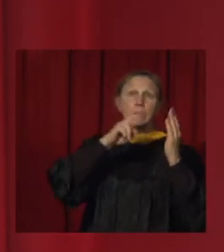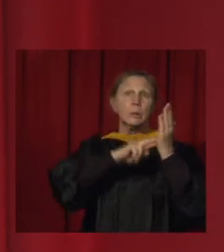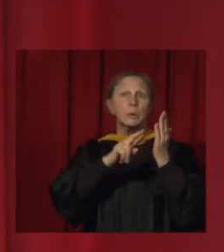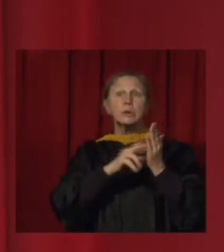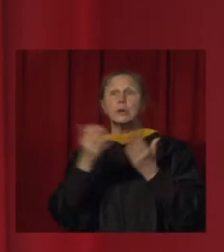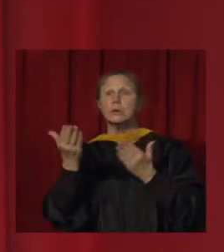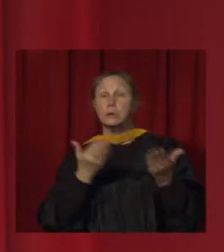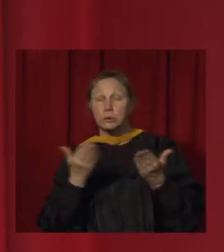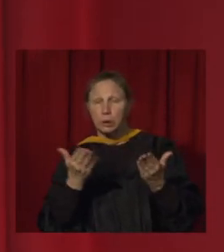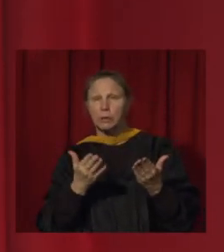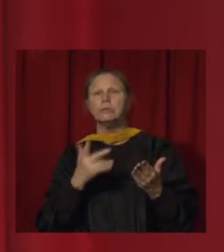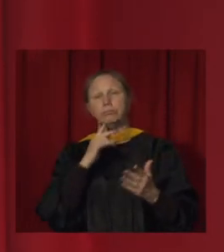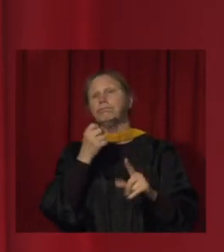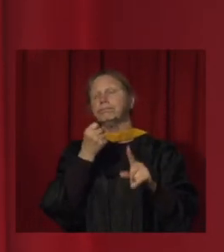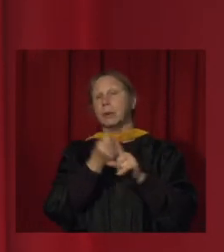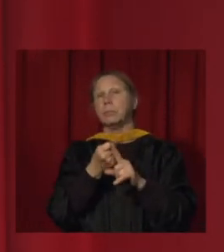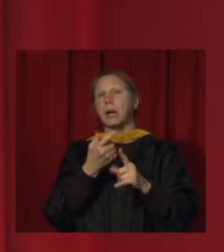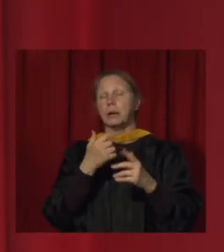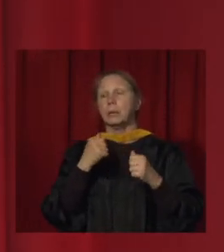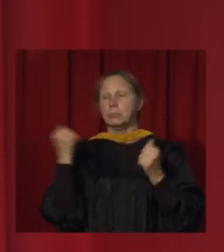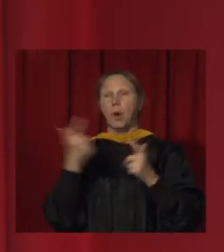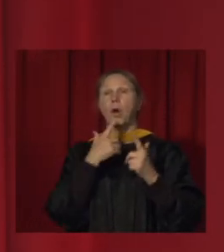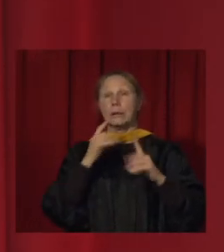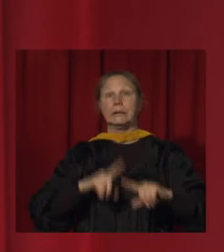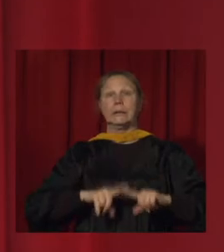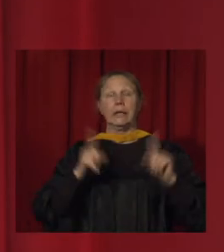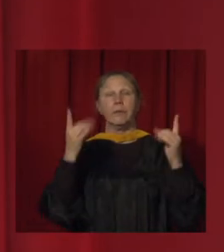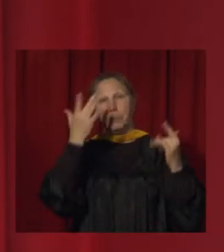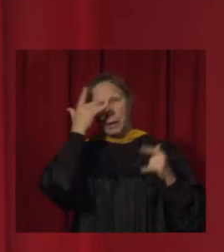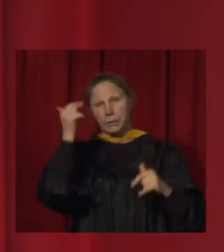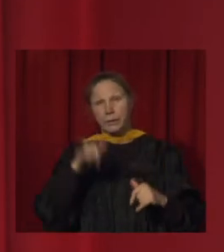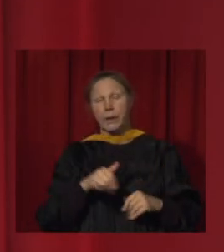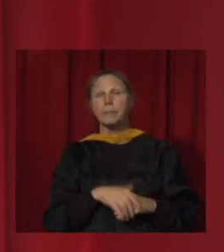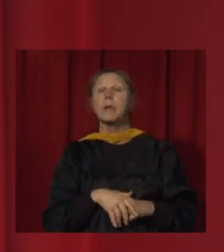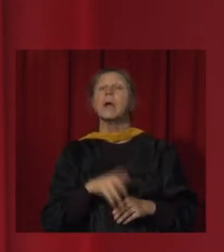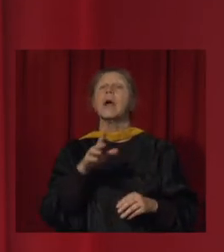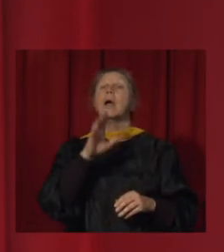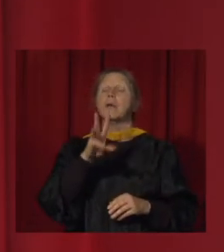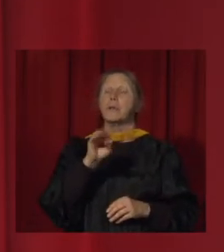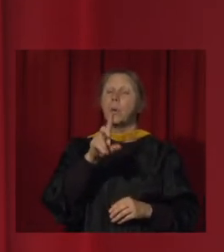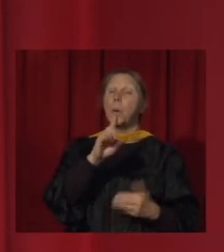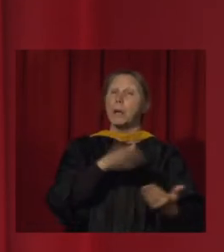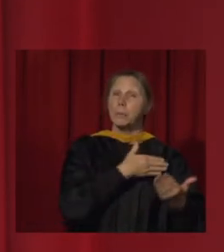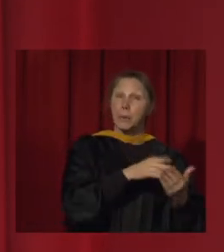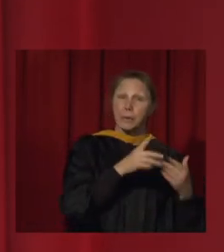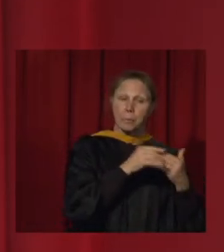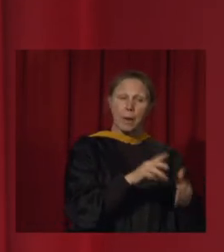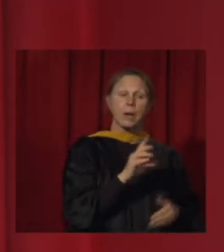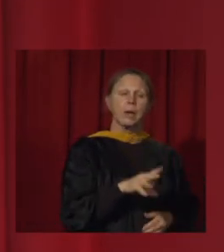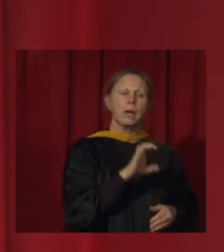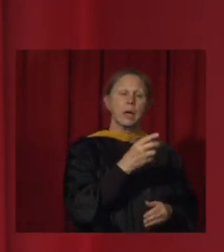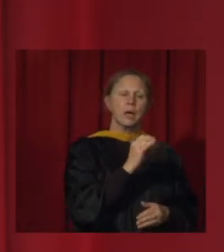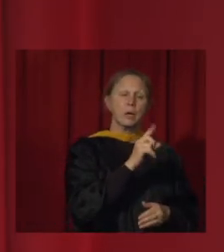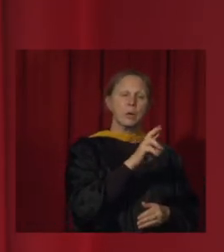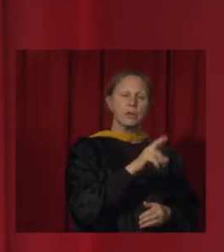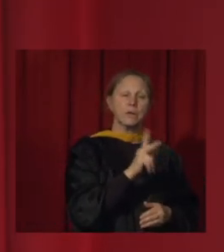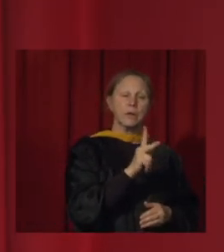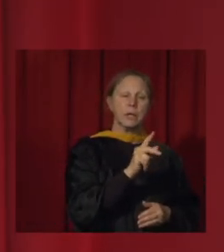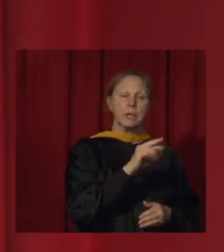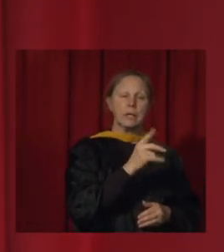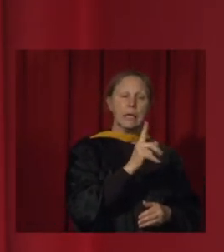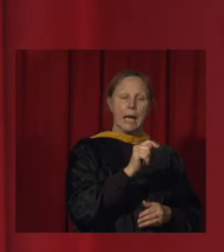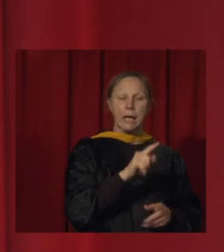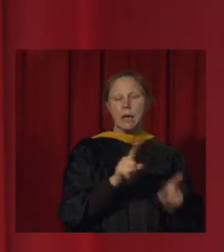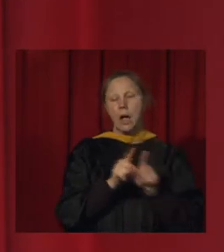their service make all the difference. I would also like to acknowledge the work of the Wind Symphony, directed by Professor Christopher Knighton.